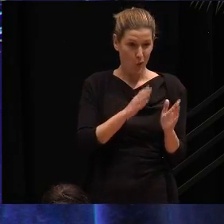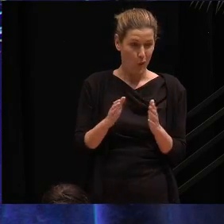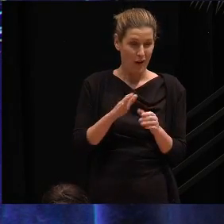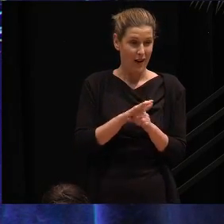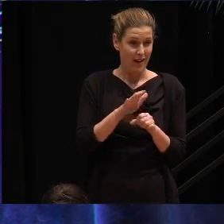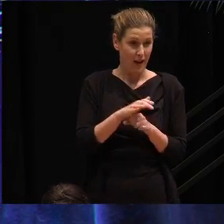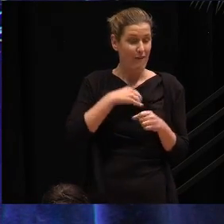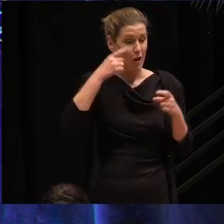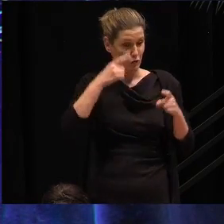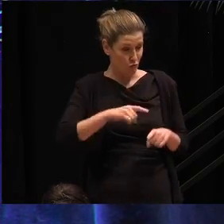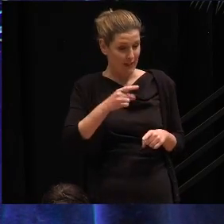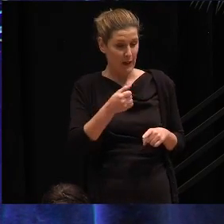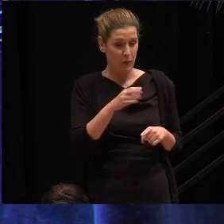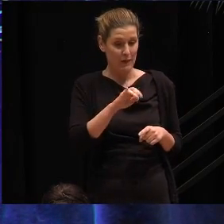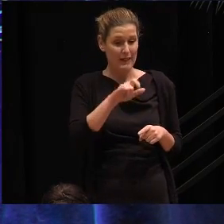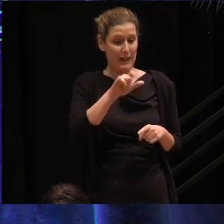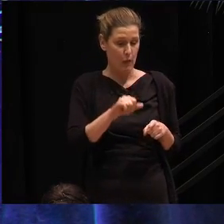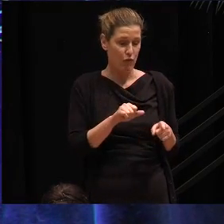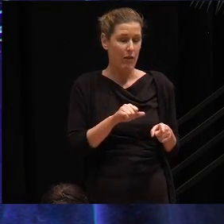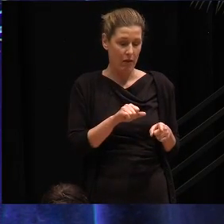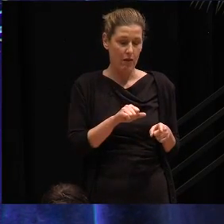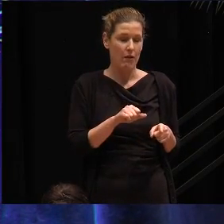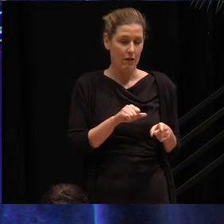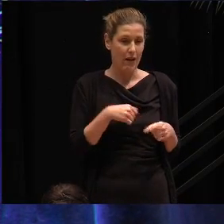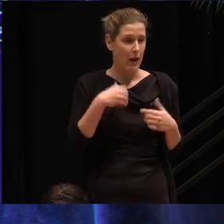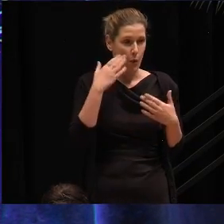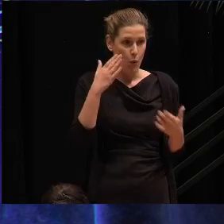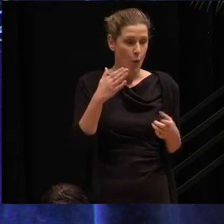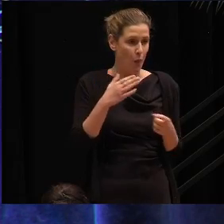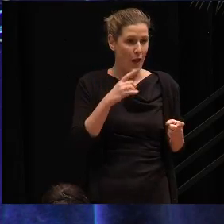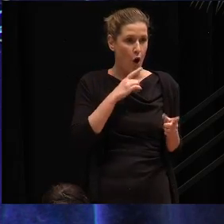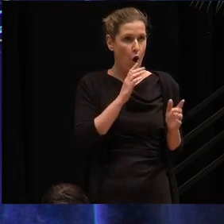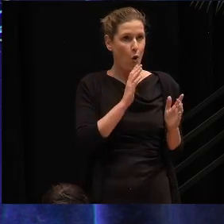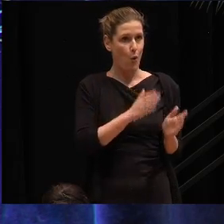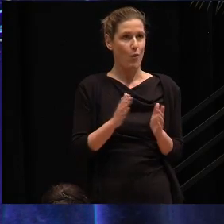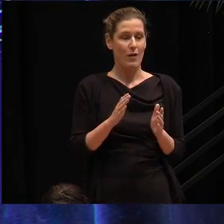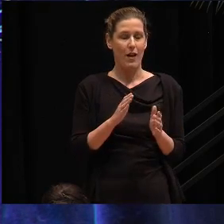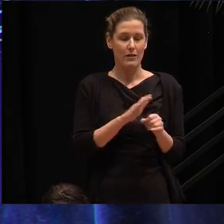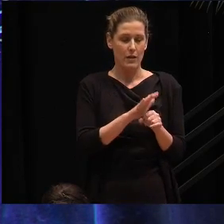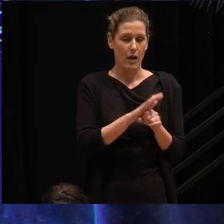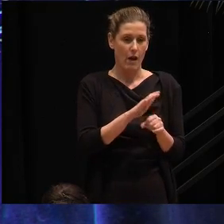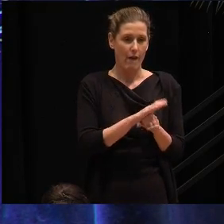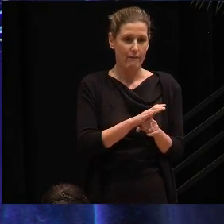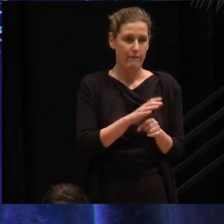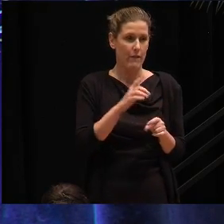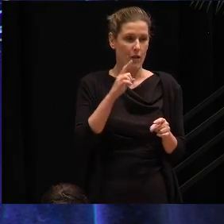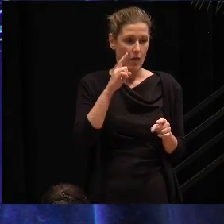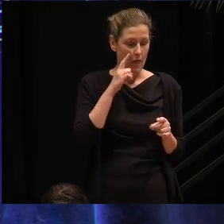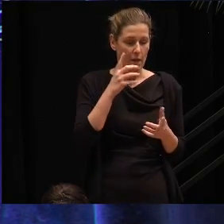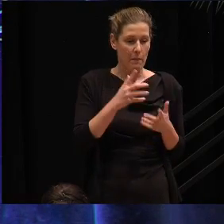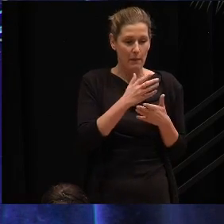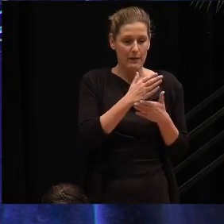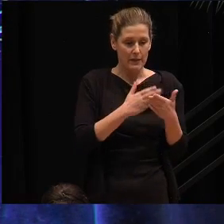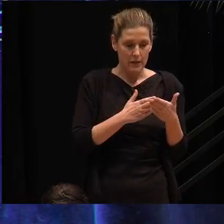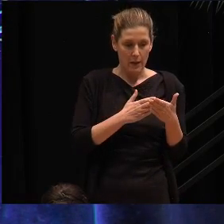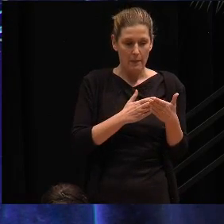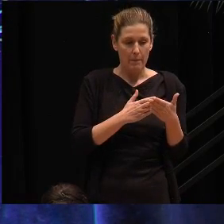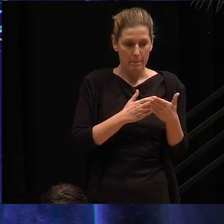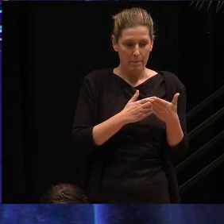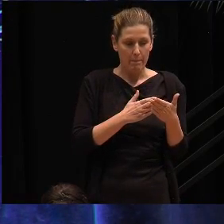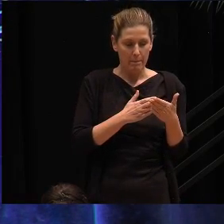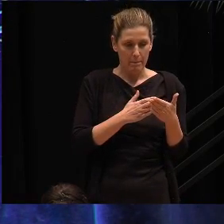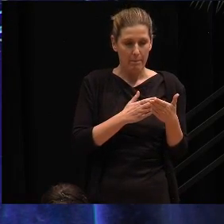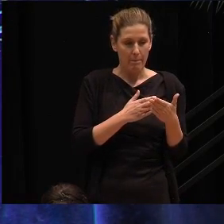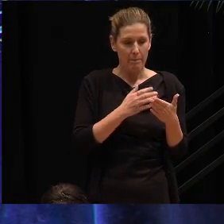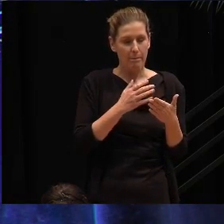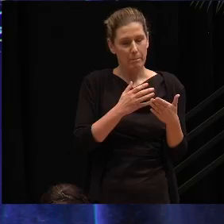agree with Gabriela on that. I don't know that they're organized. I think that maybe there's a little bit